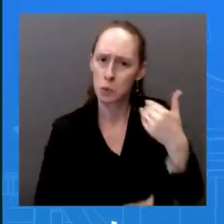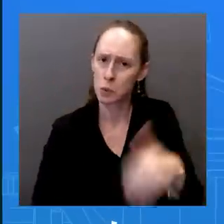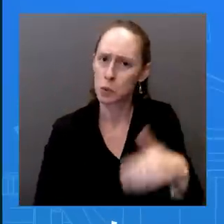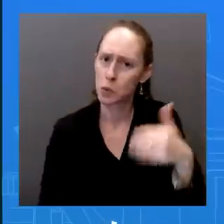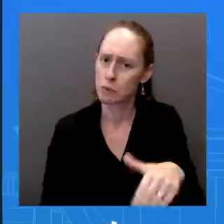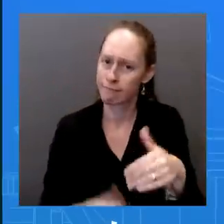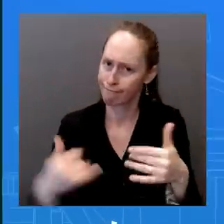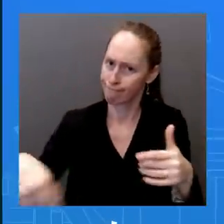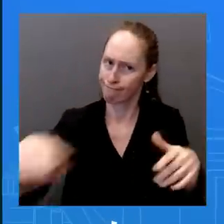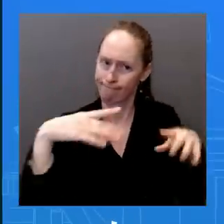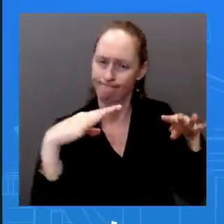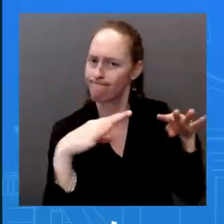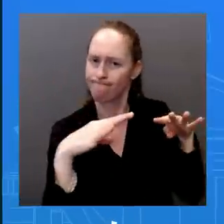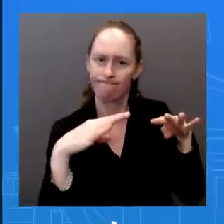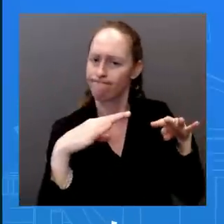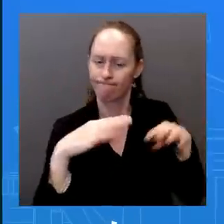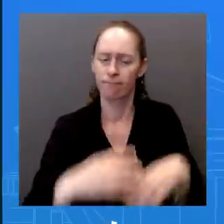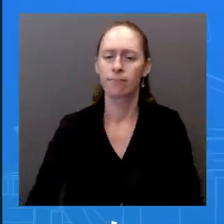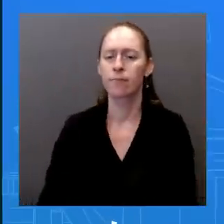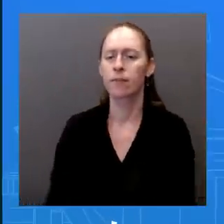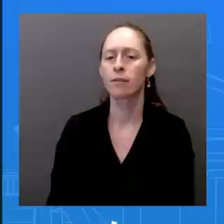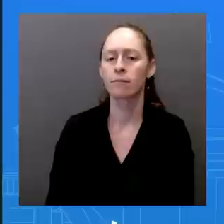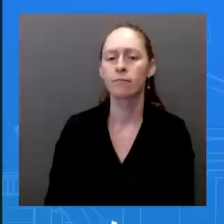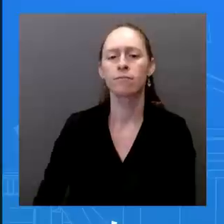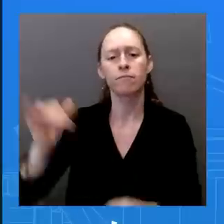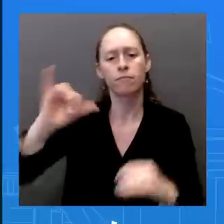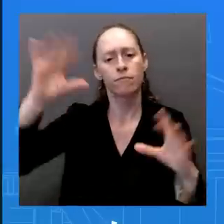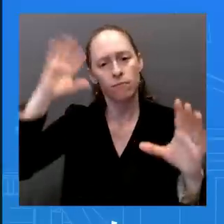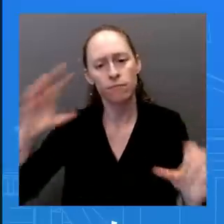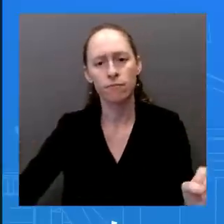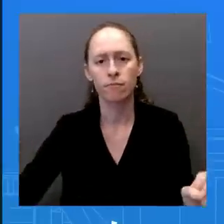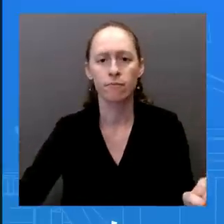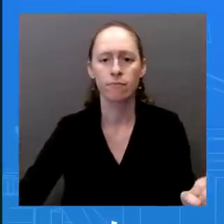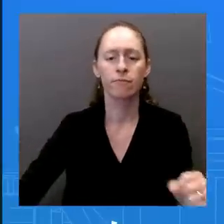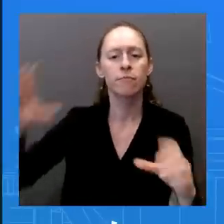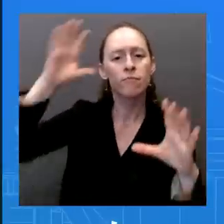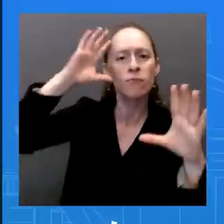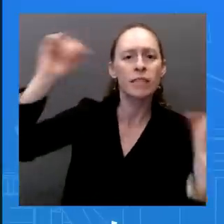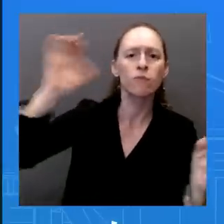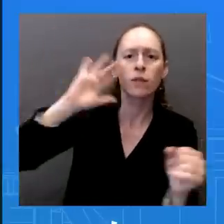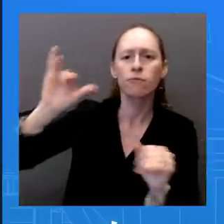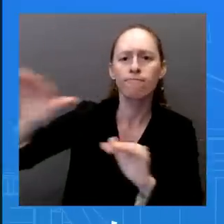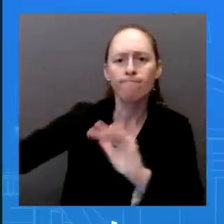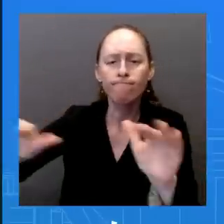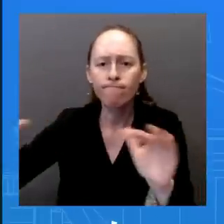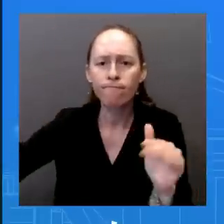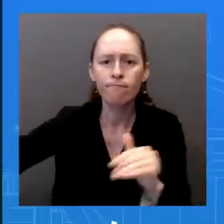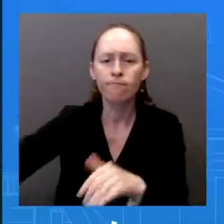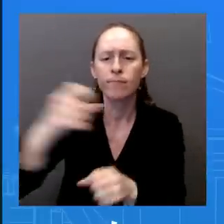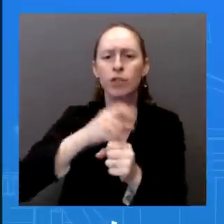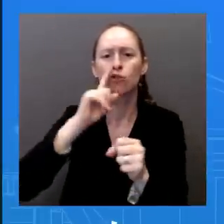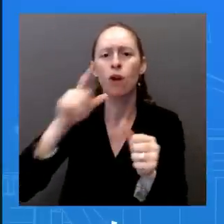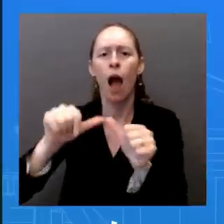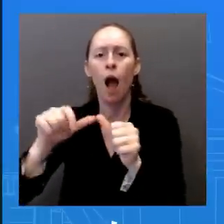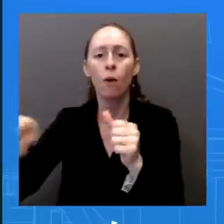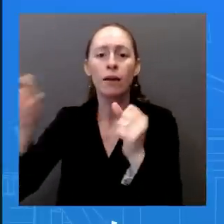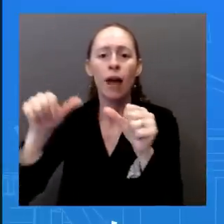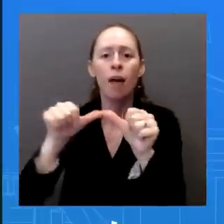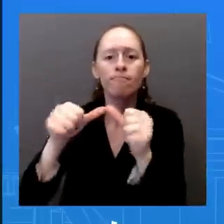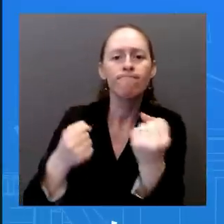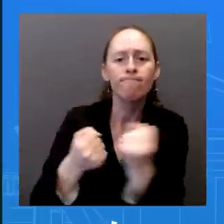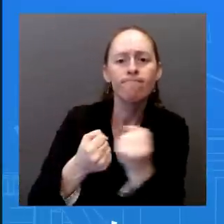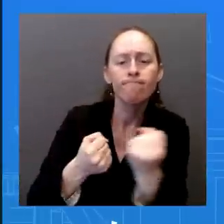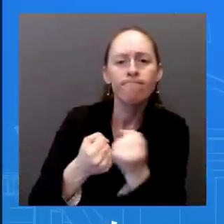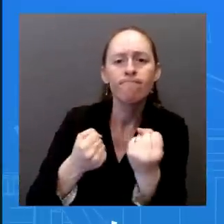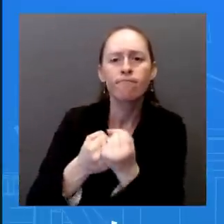food insecurity. And he'll lay out in detail how the U.S. has restored its global leadership and the integrity of its word on